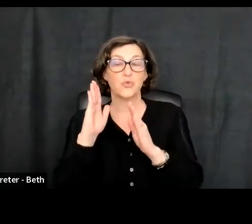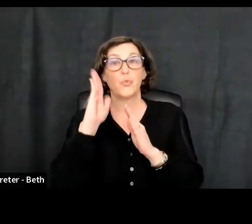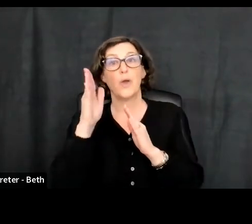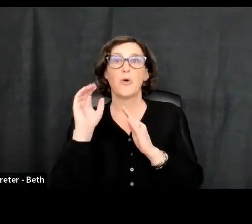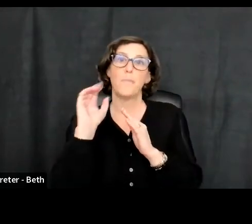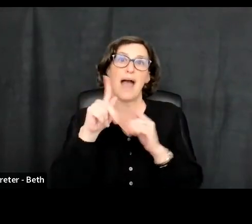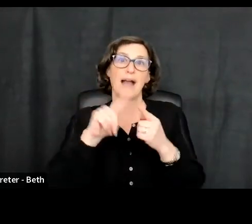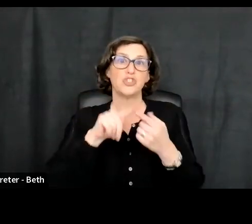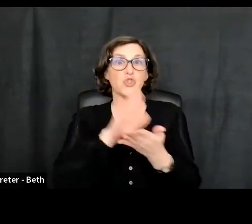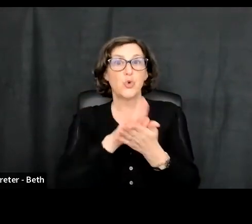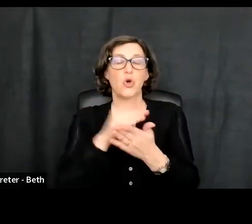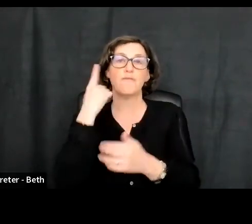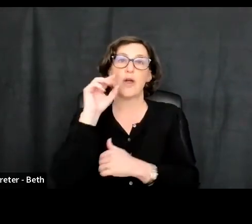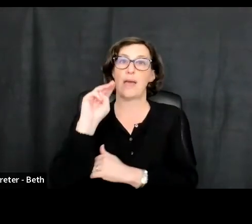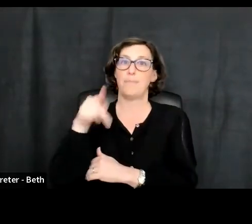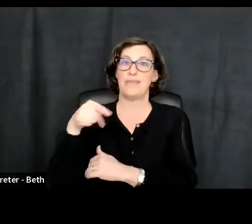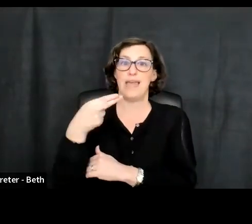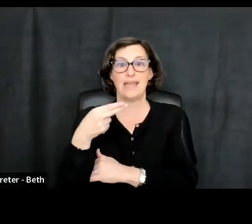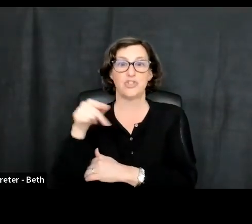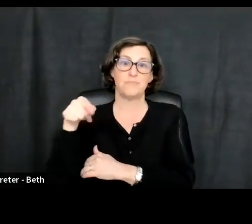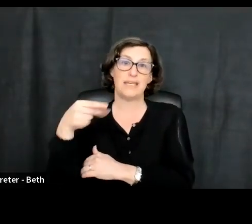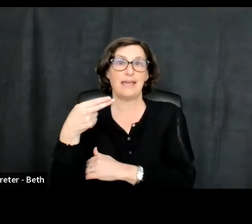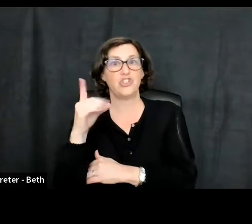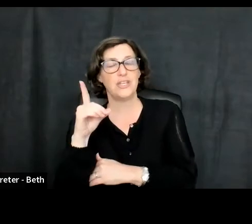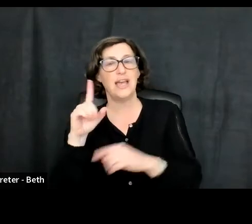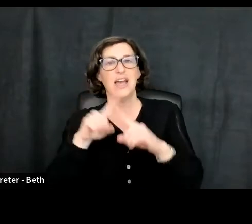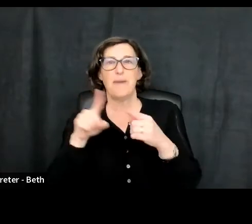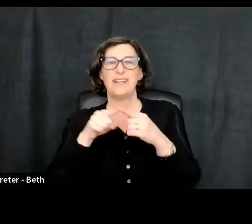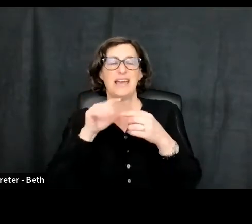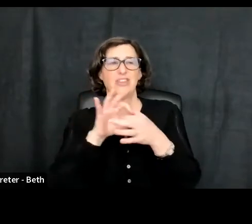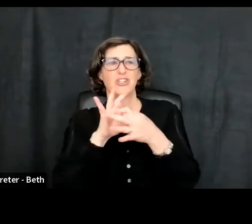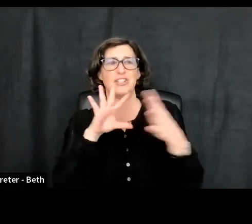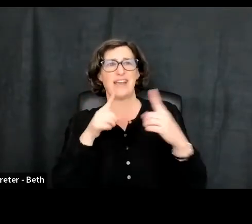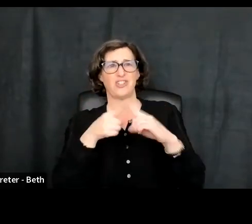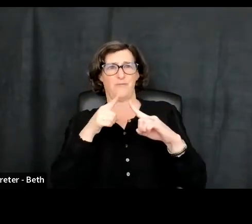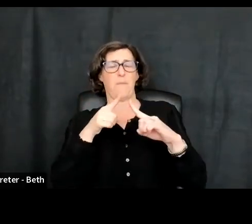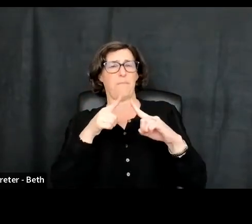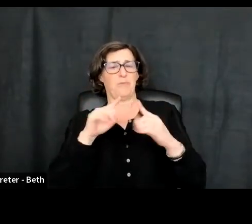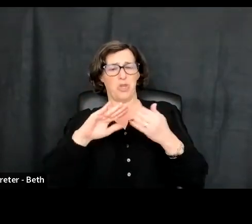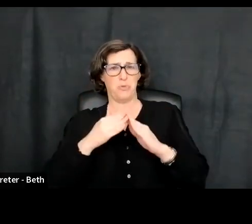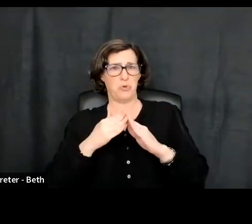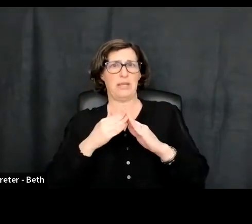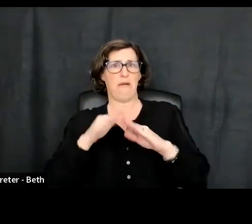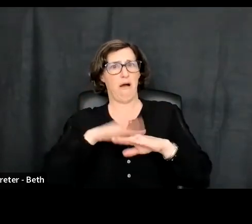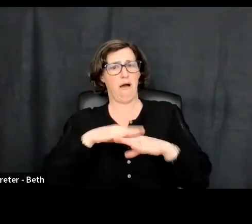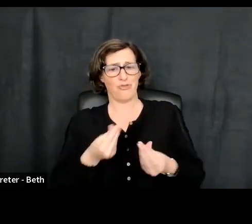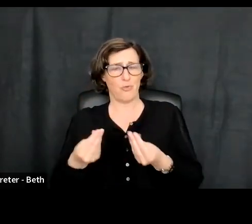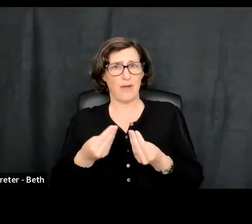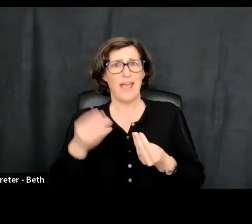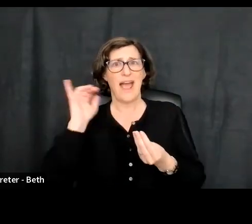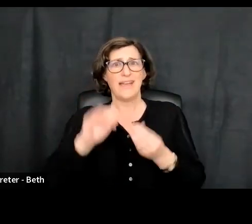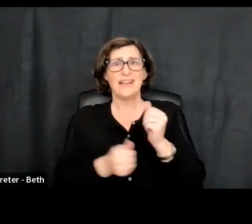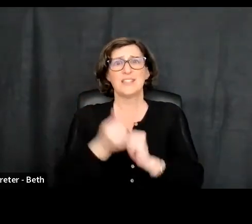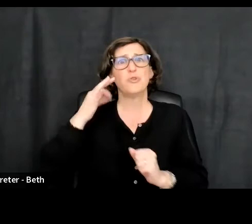PhD, but then that detaches that organizer from the observations of their community from the ground, which make us the most beneficial to drug use research.